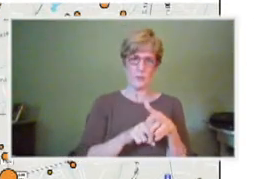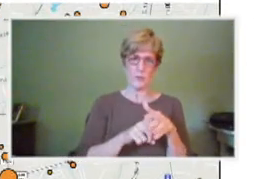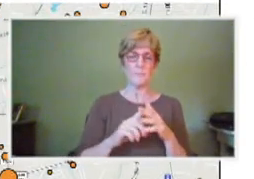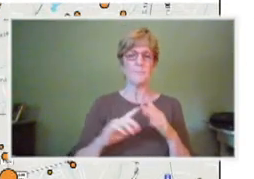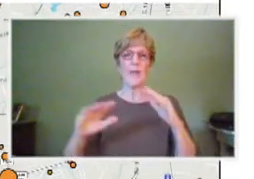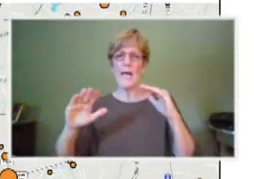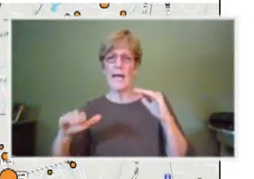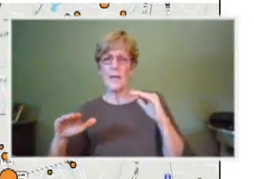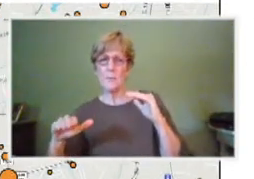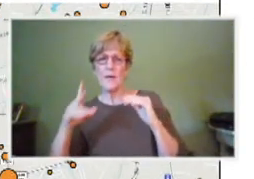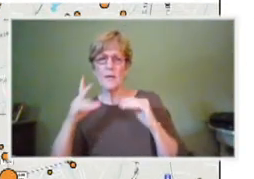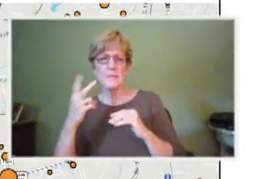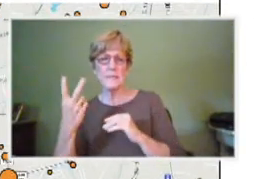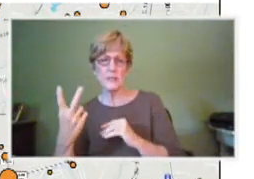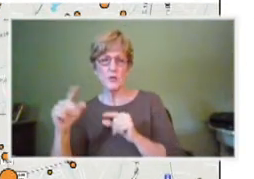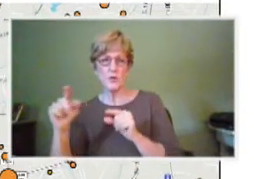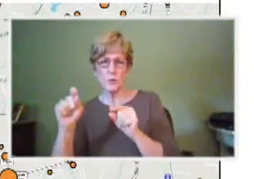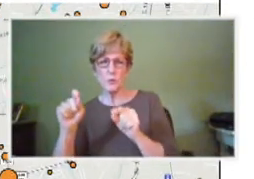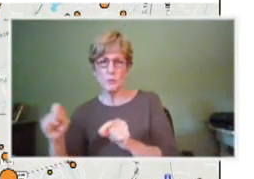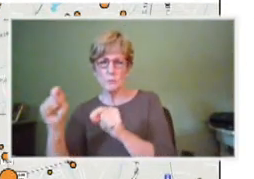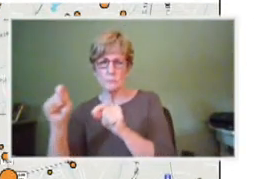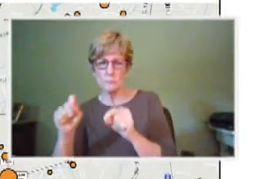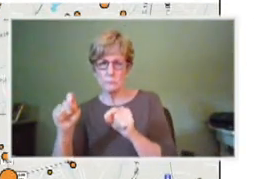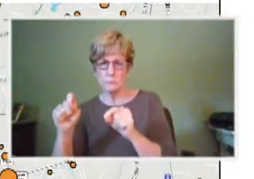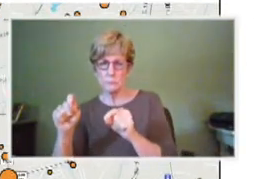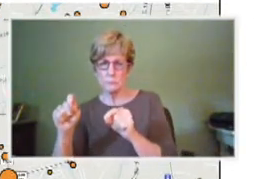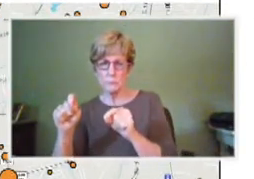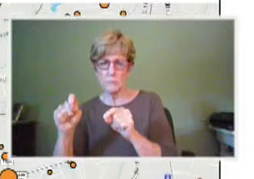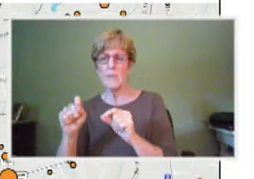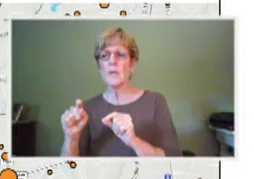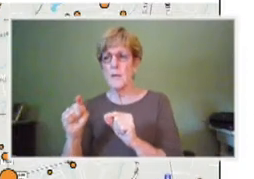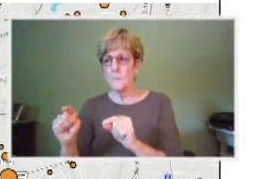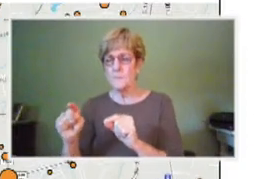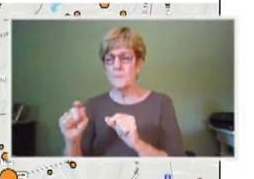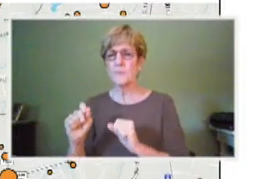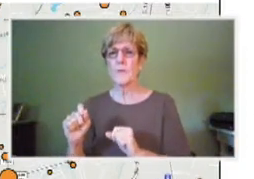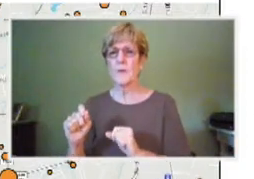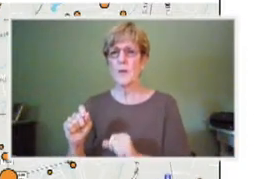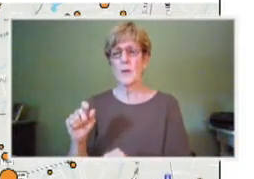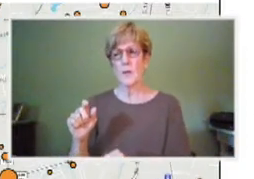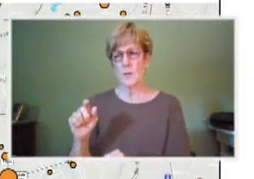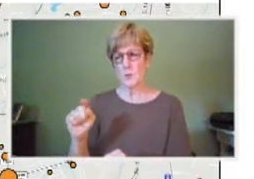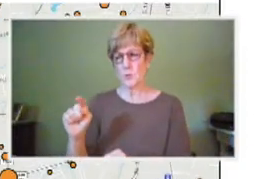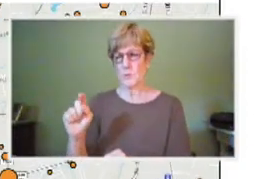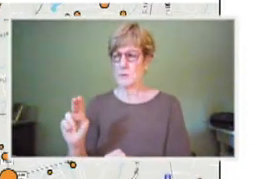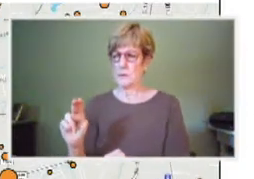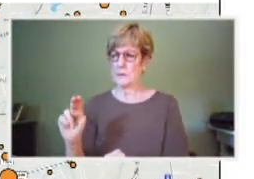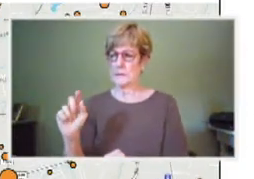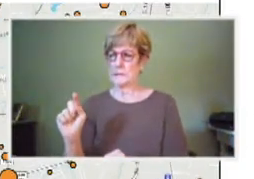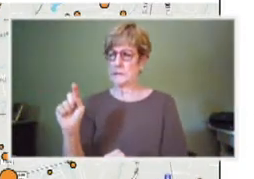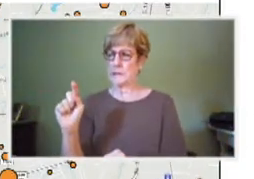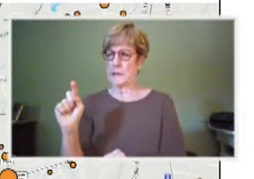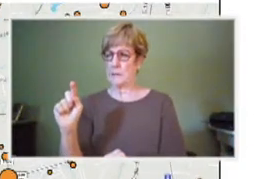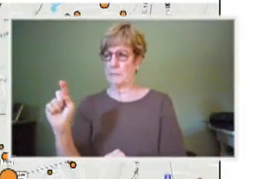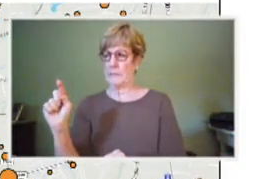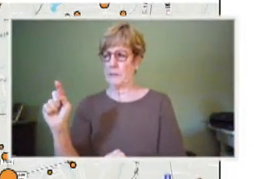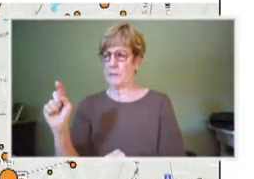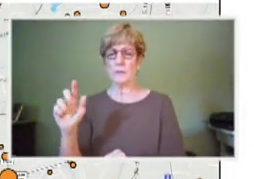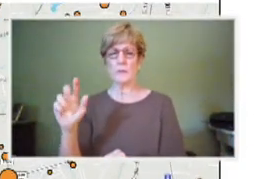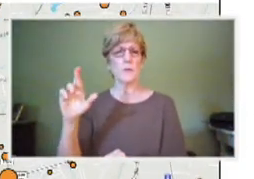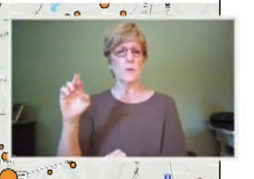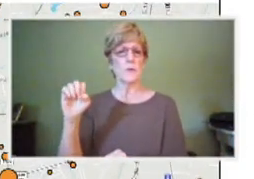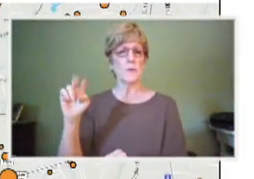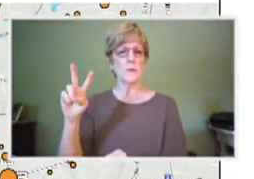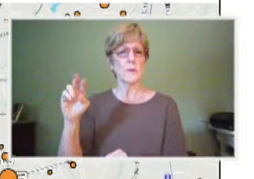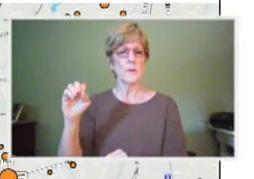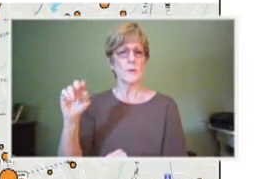see two sets of circles that are really pronounced over towards the top middle area around where it says Revolution Park.